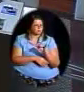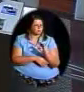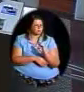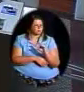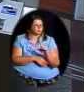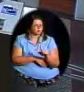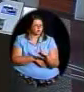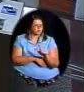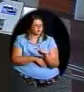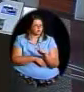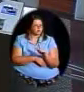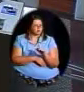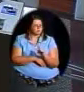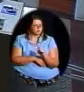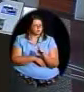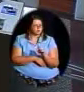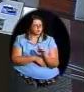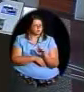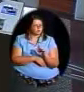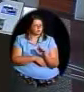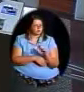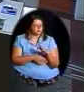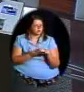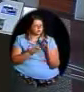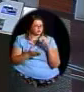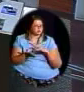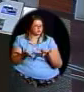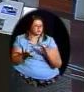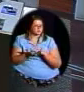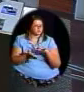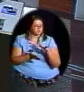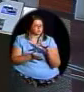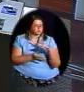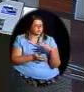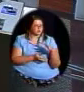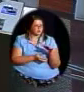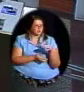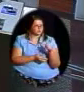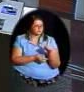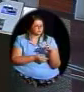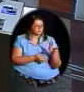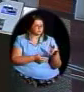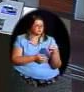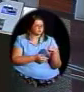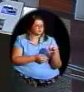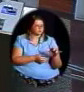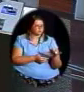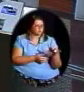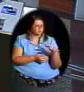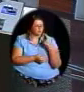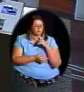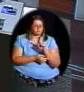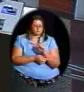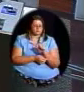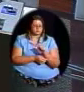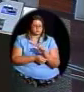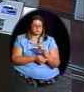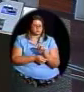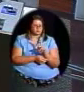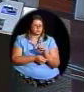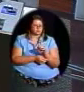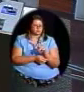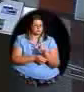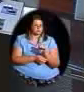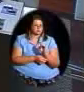at 1400 West Santa Fe by a sealed bid process, whereas any such sale will be subject to the board's receipt, review, and approval of an